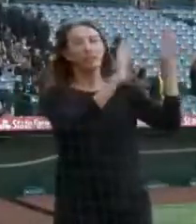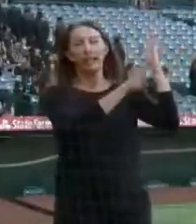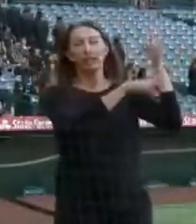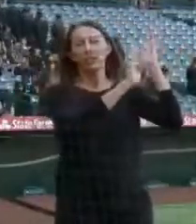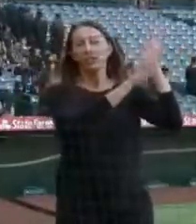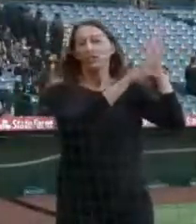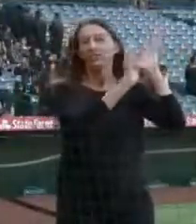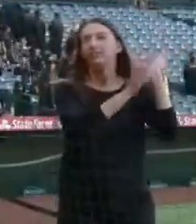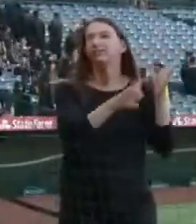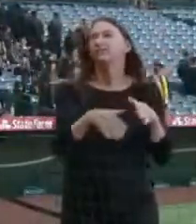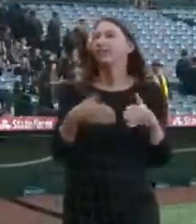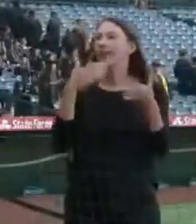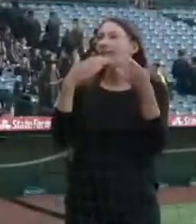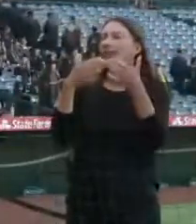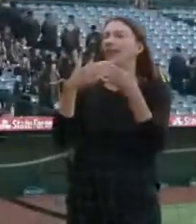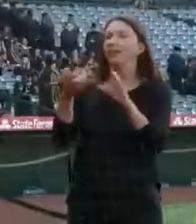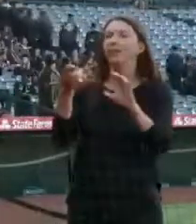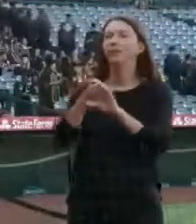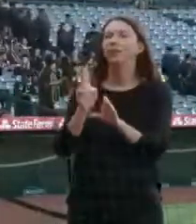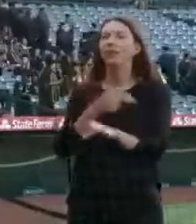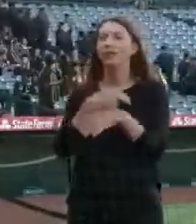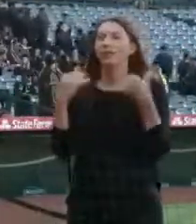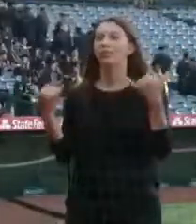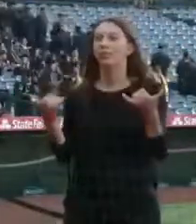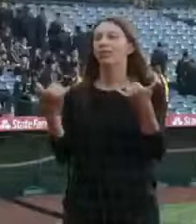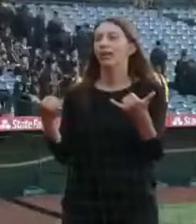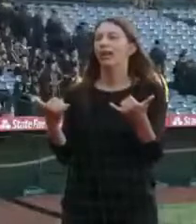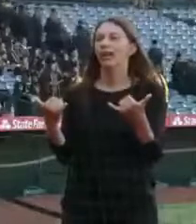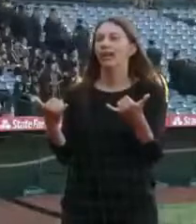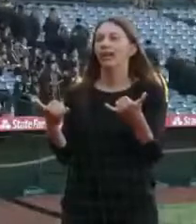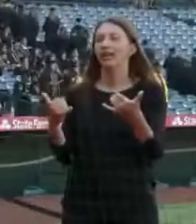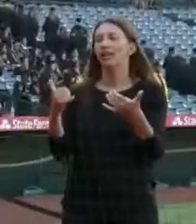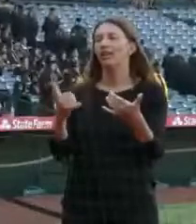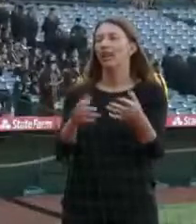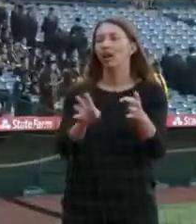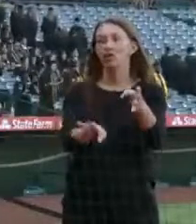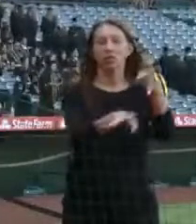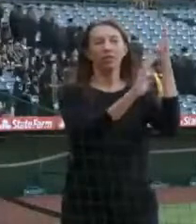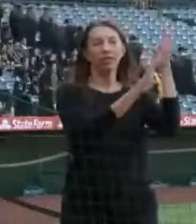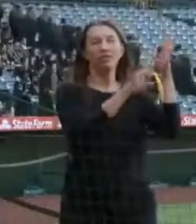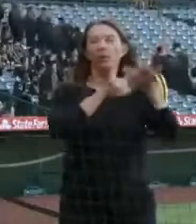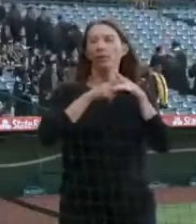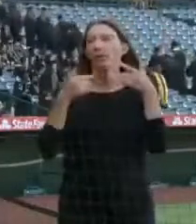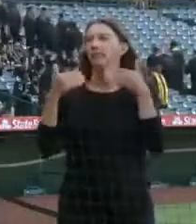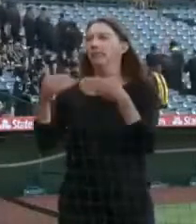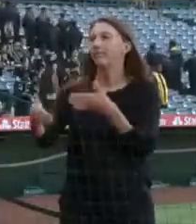Thank you for being with us on this special occasion, and let the recessional begin.